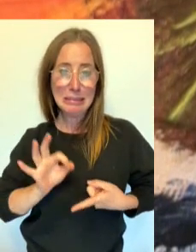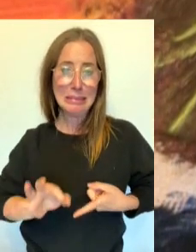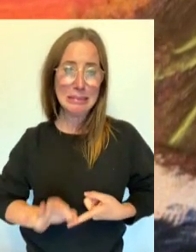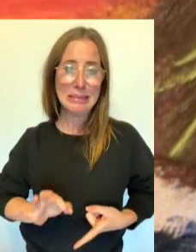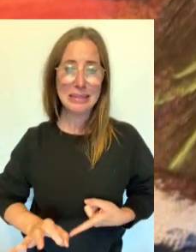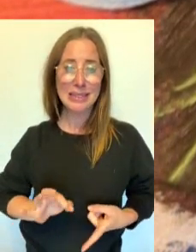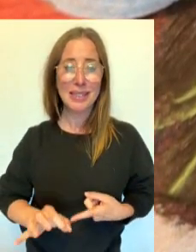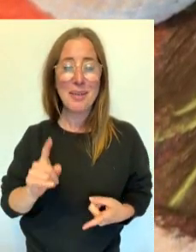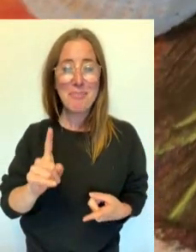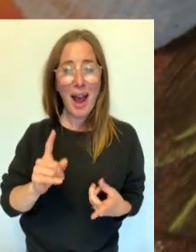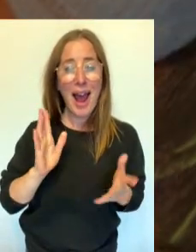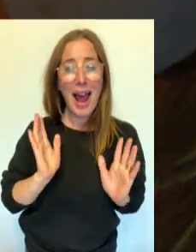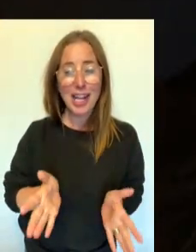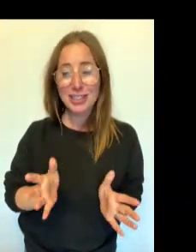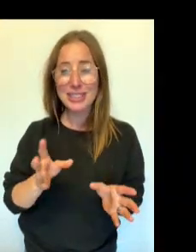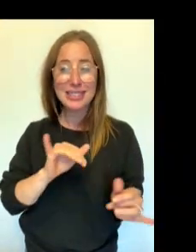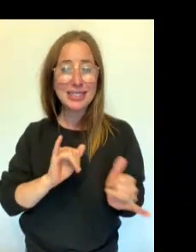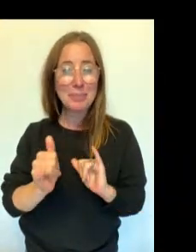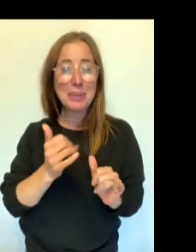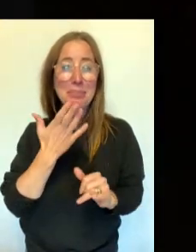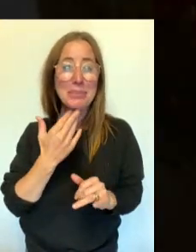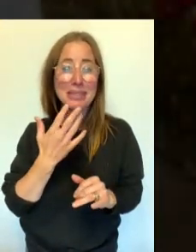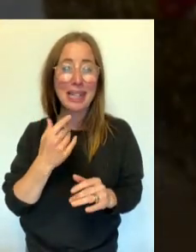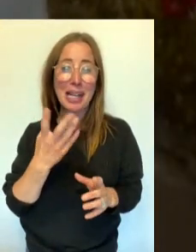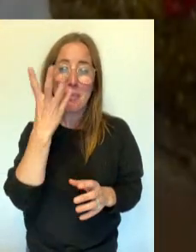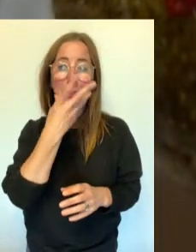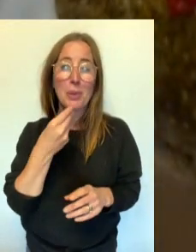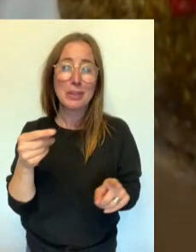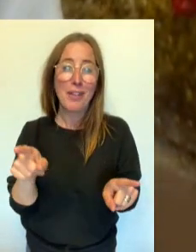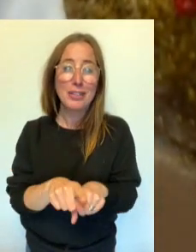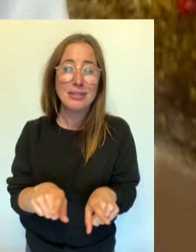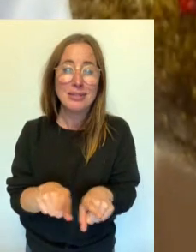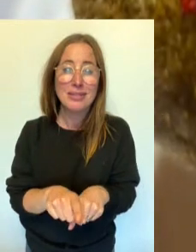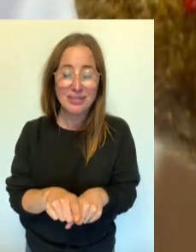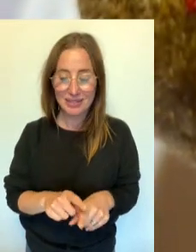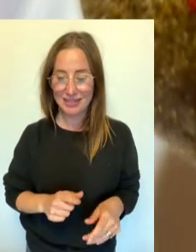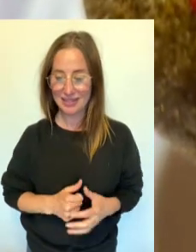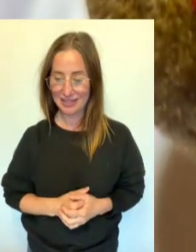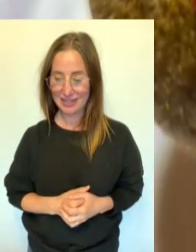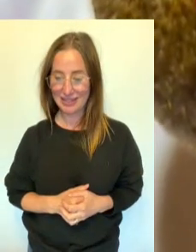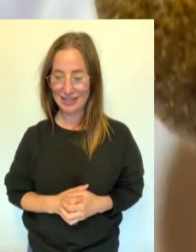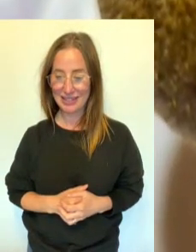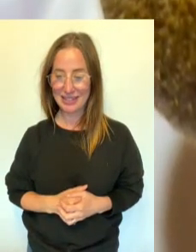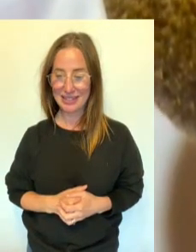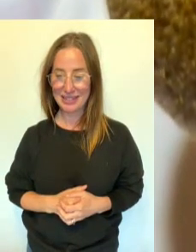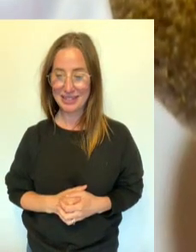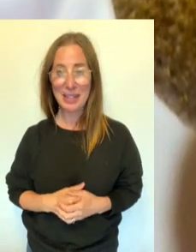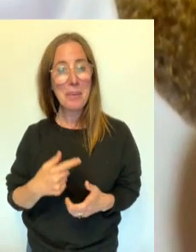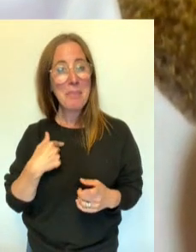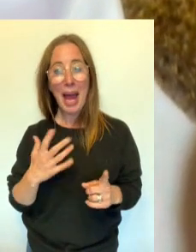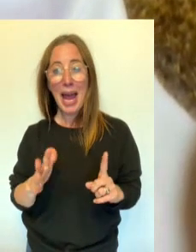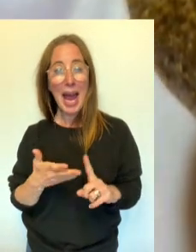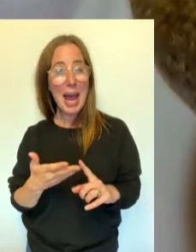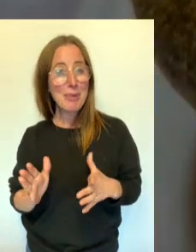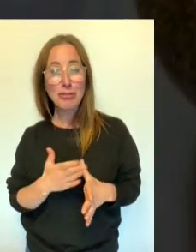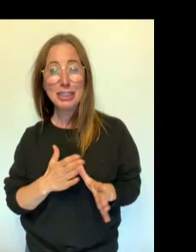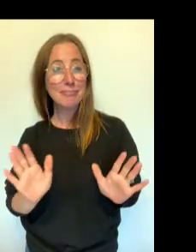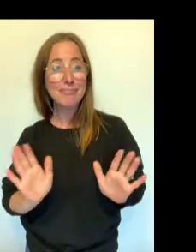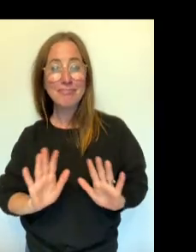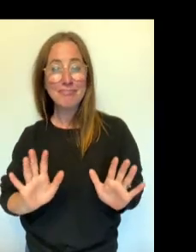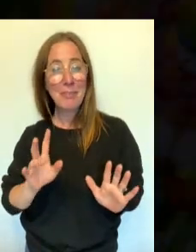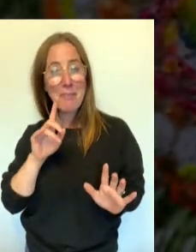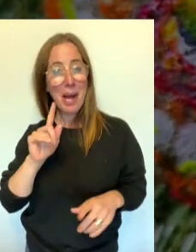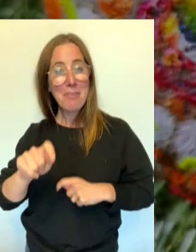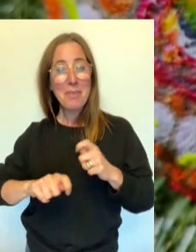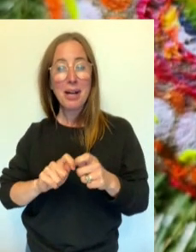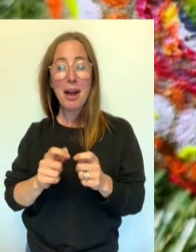the beauty in the imperfection that we have created. And this might not be quite what I'd intended, but I still think it's